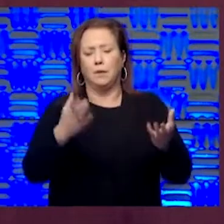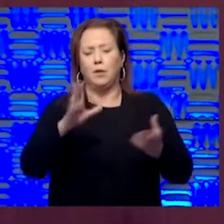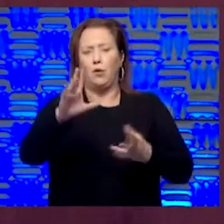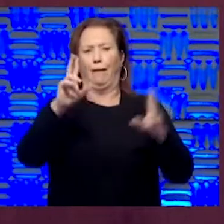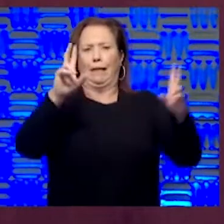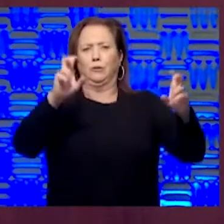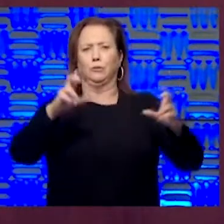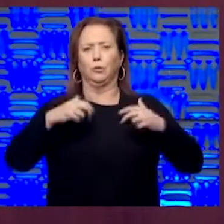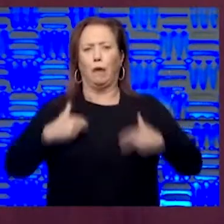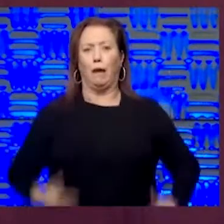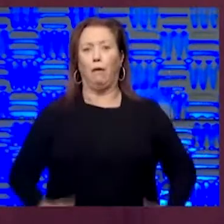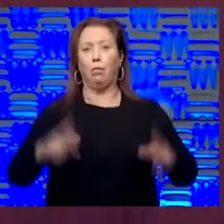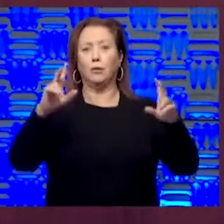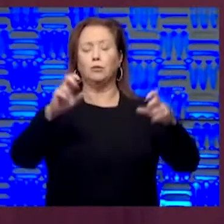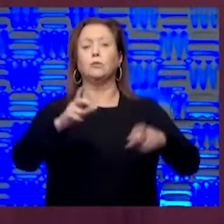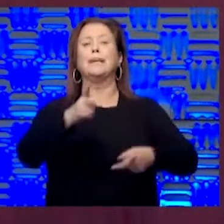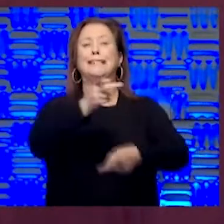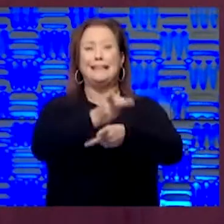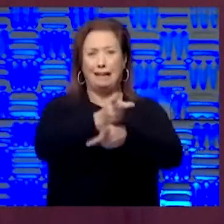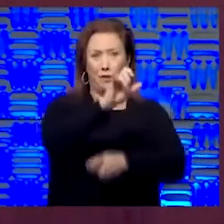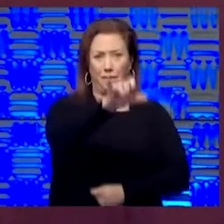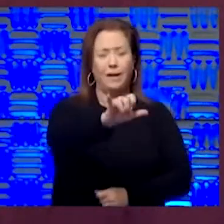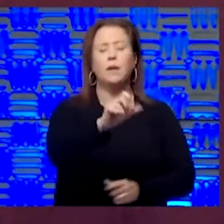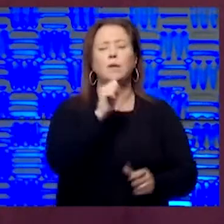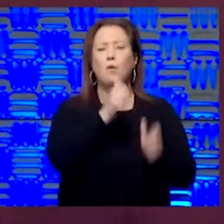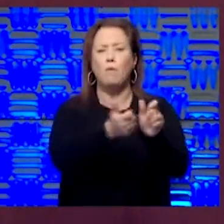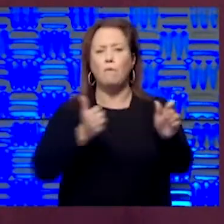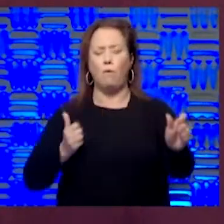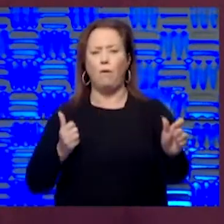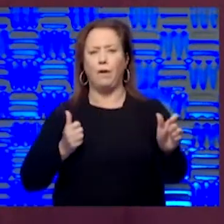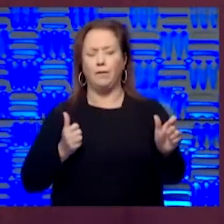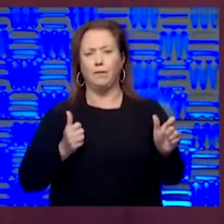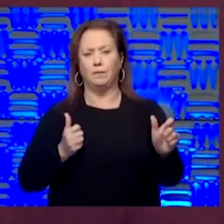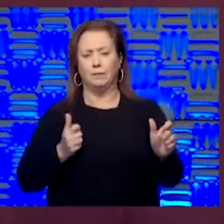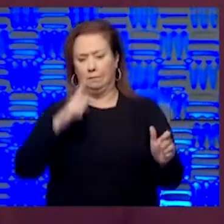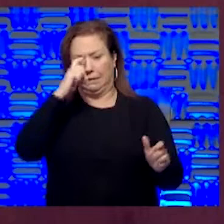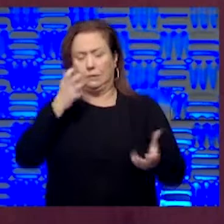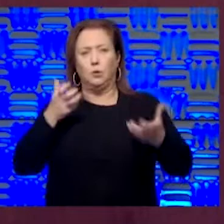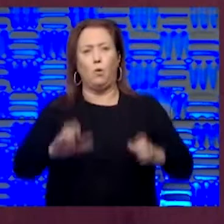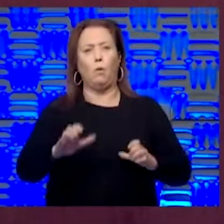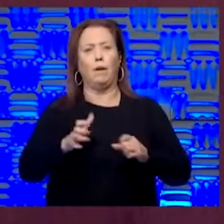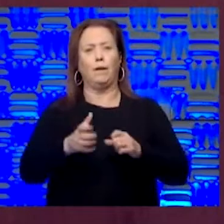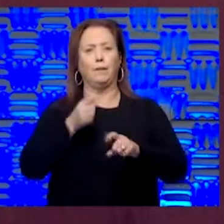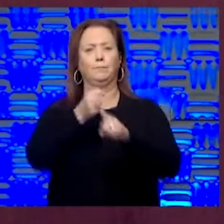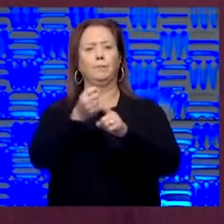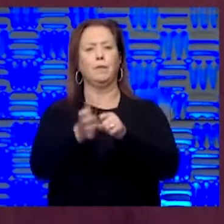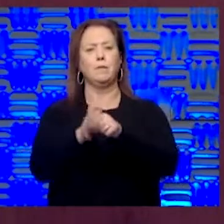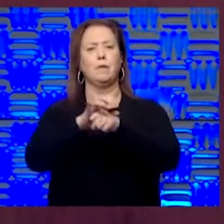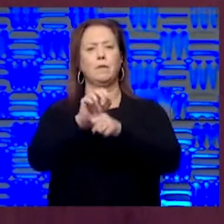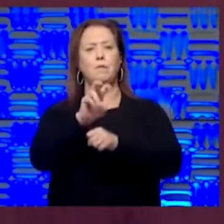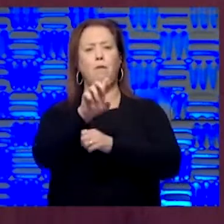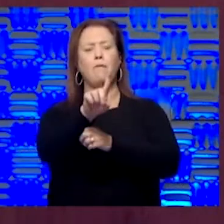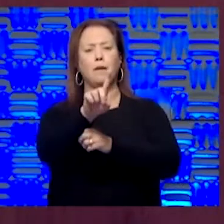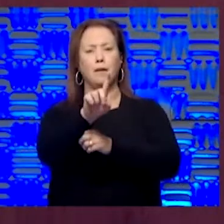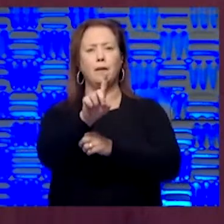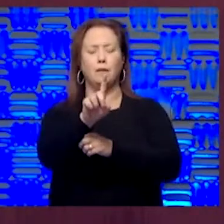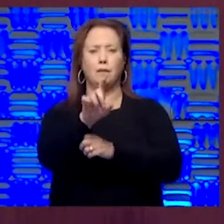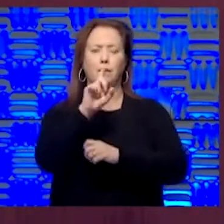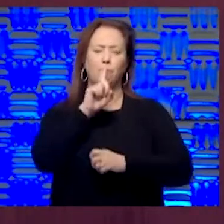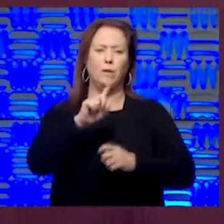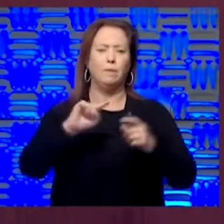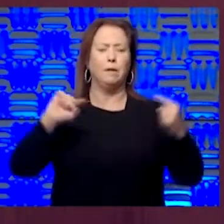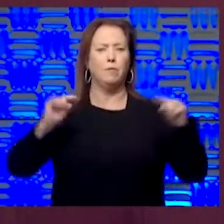issues and not avoid doing that in order to not get COVID, because that could be a real